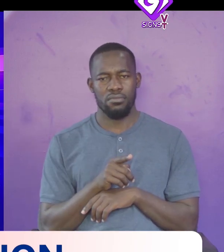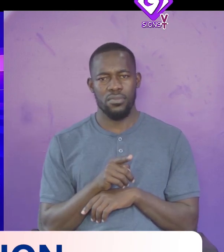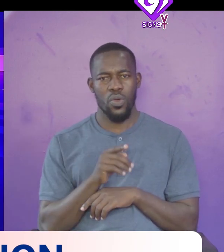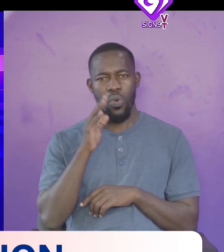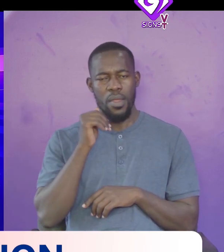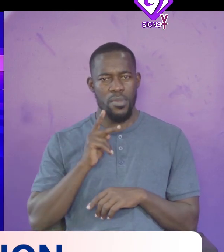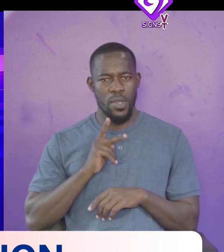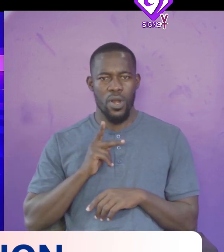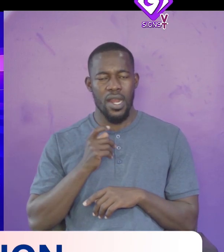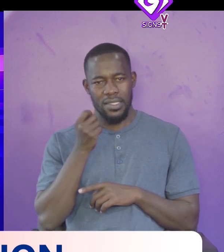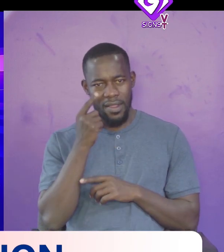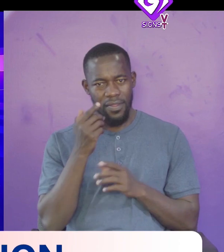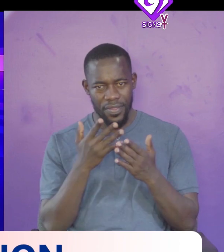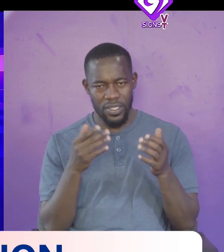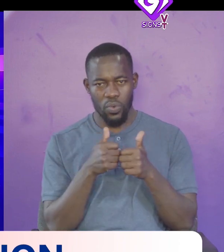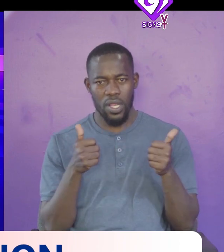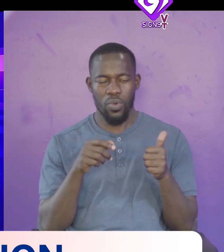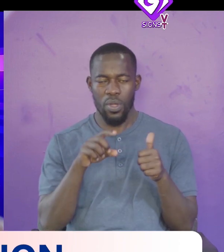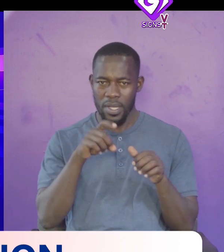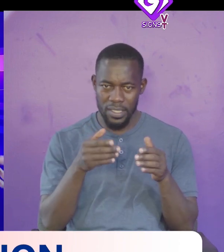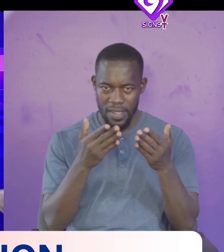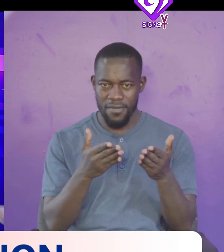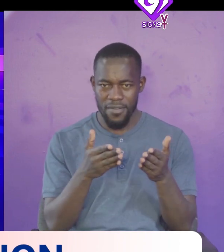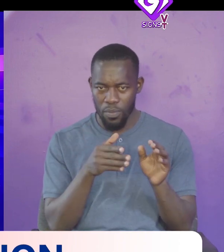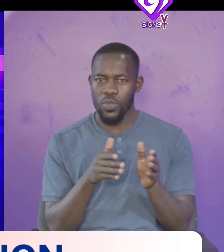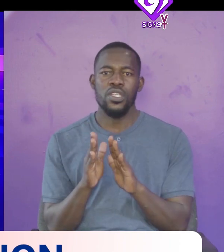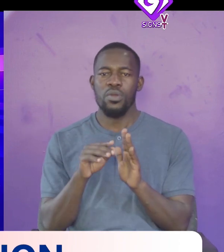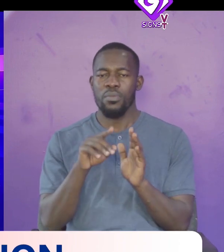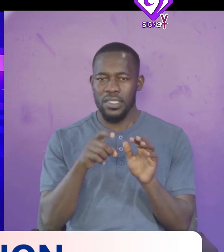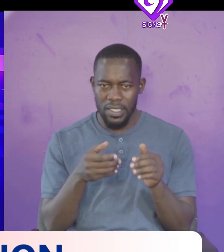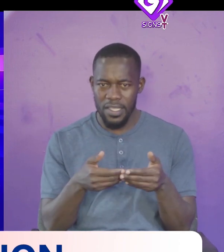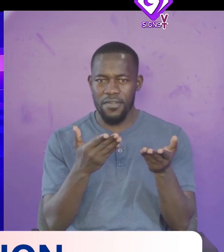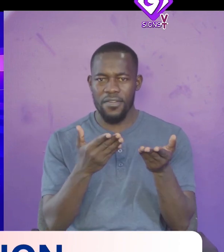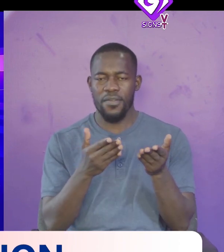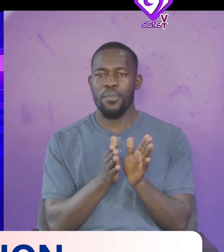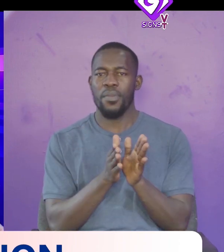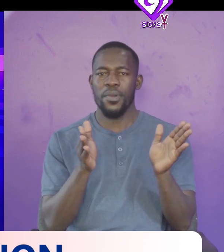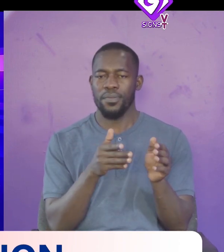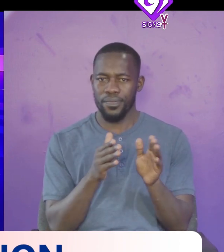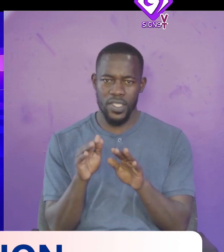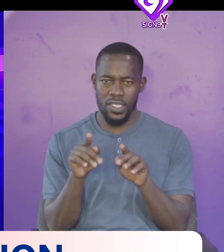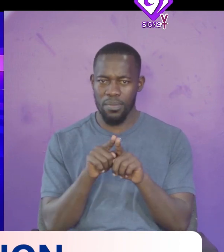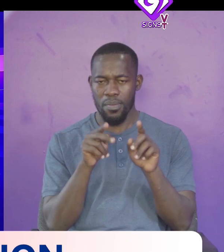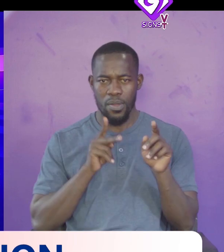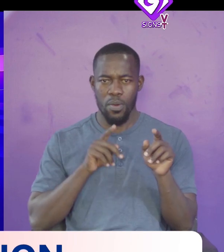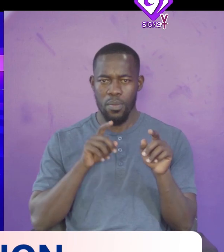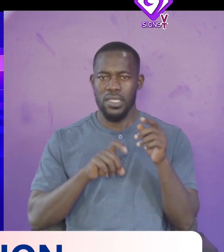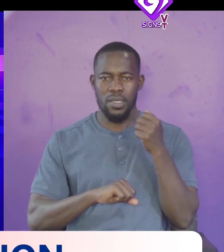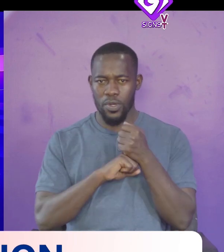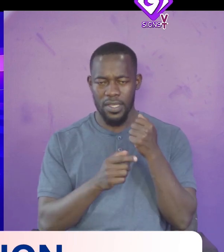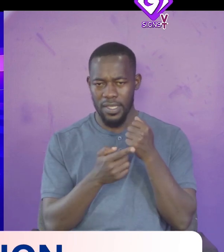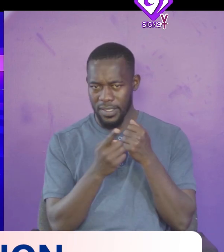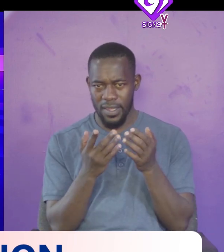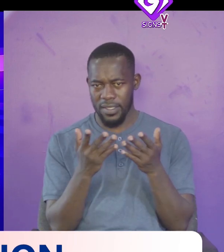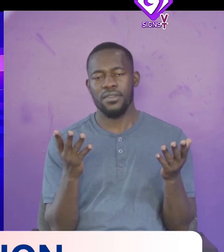these things. Okay. We need to give them the chance. We need to give the people the chance. And also the people should support some of these things. Jonah, we have